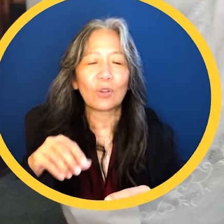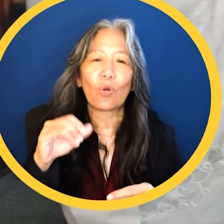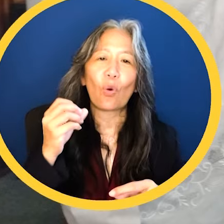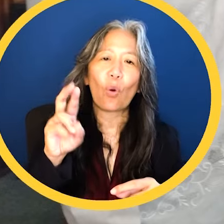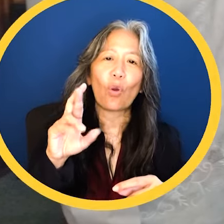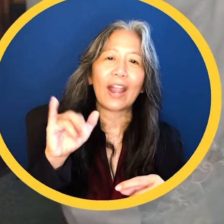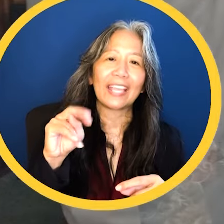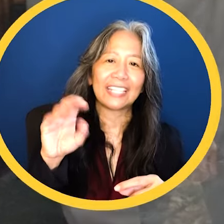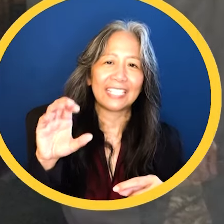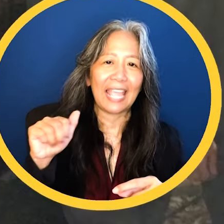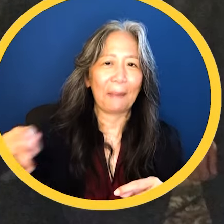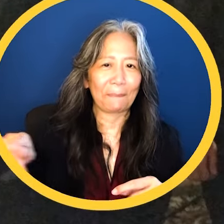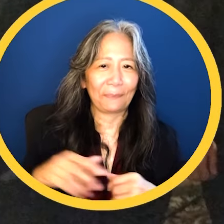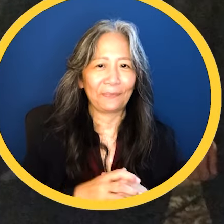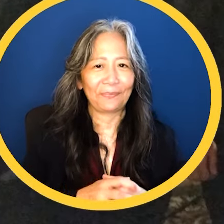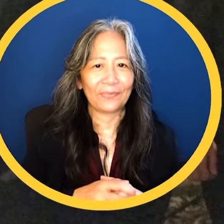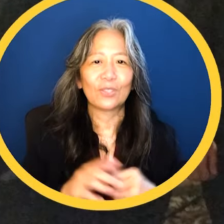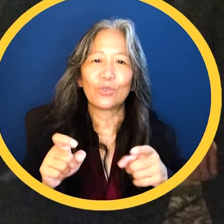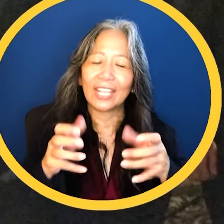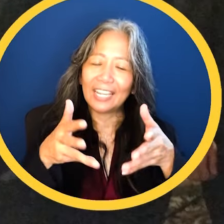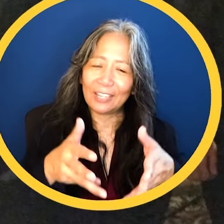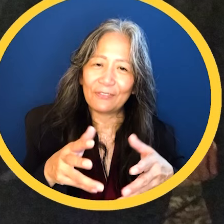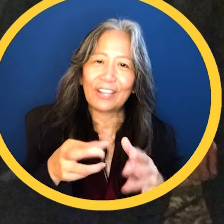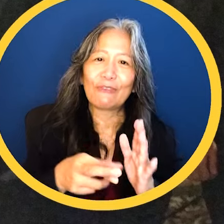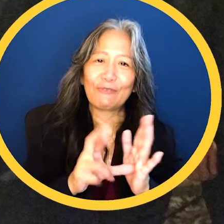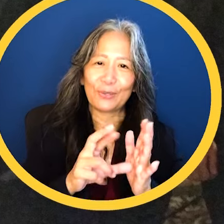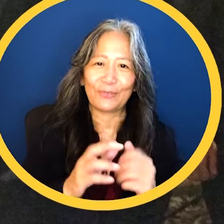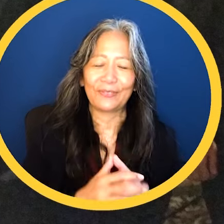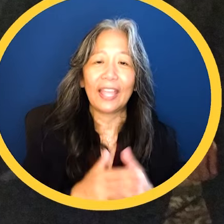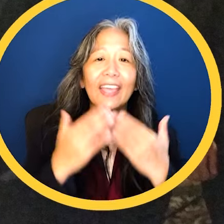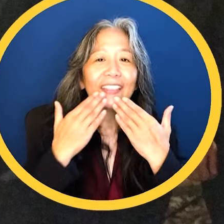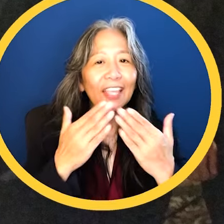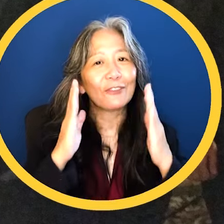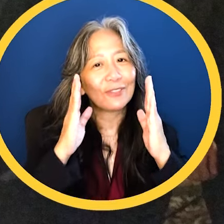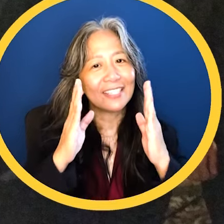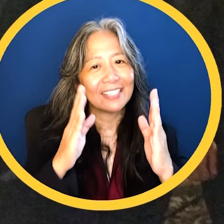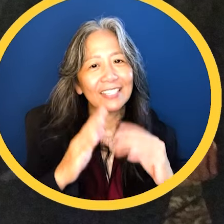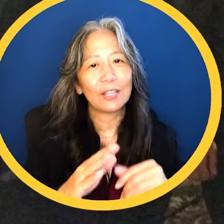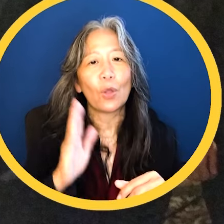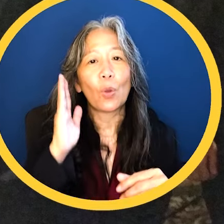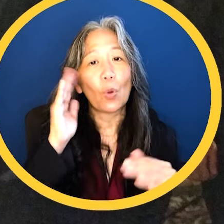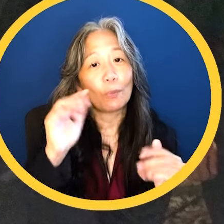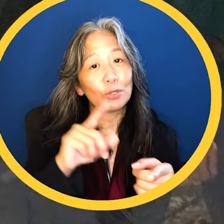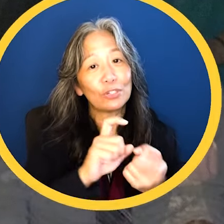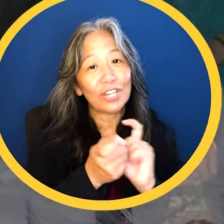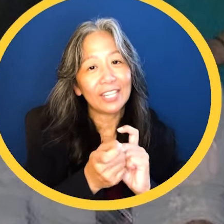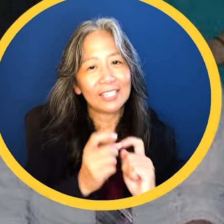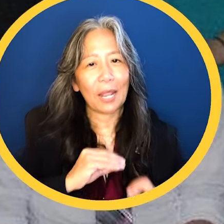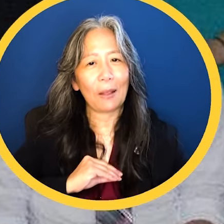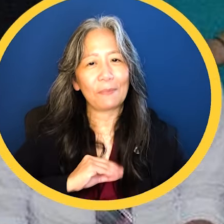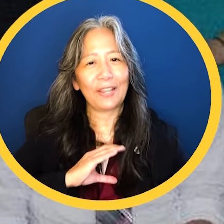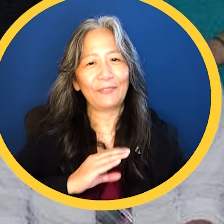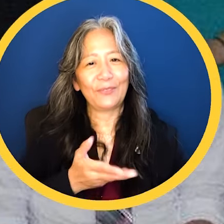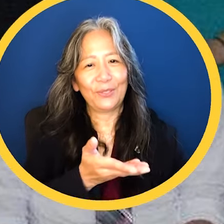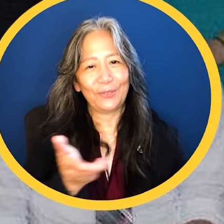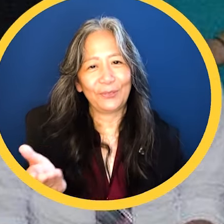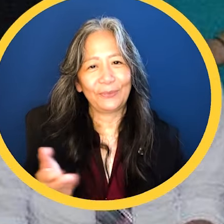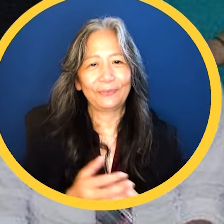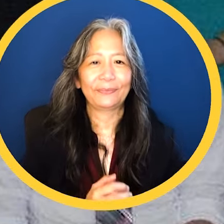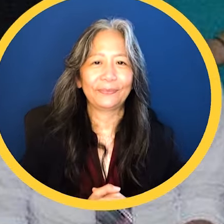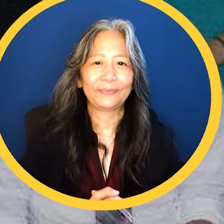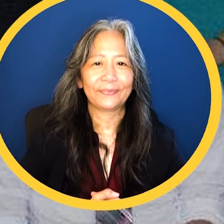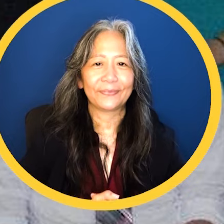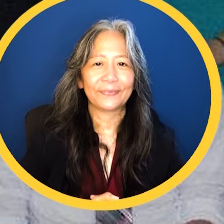Media app. And we would truly appreciate it if you could leave us a review. Thanks for listening, and may your change uplift you.